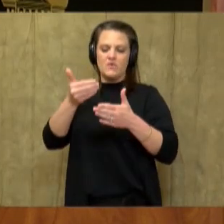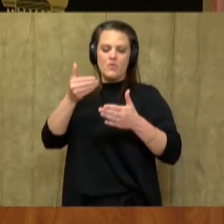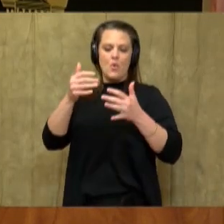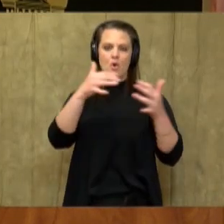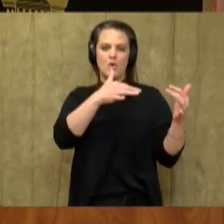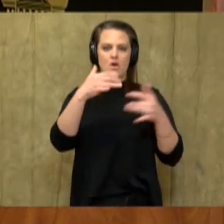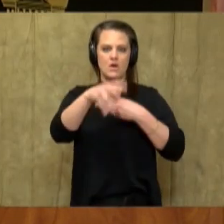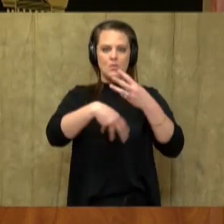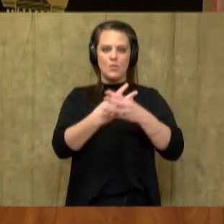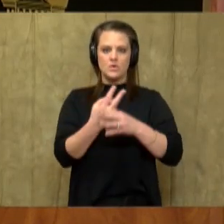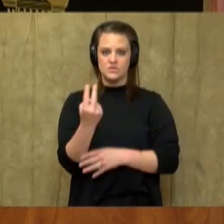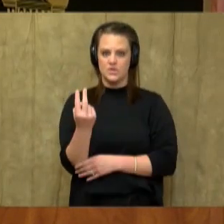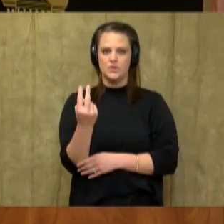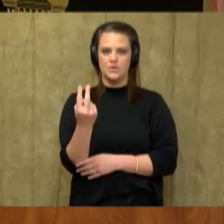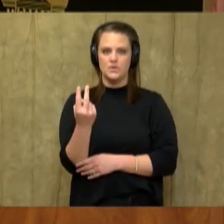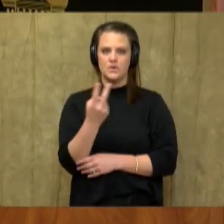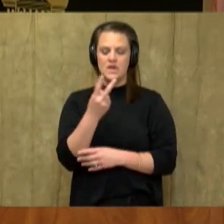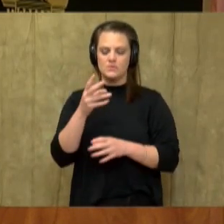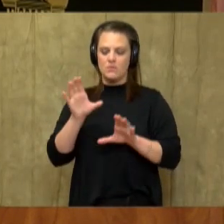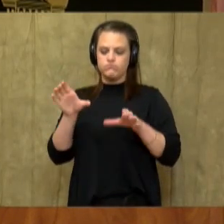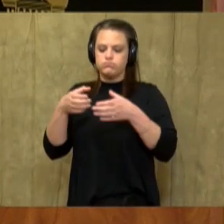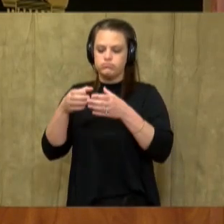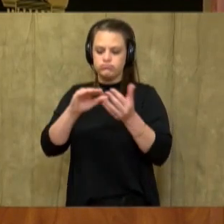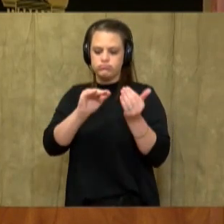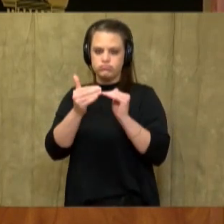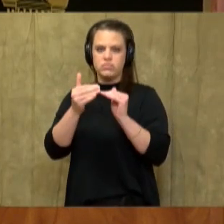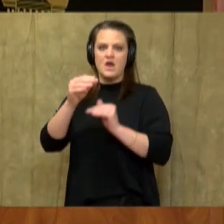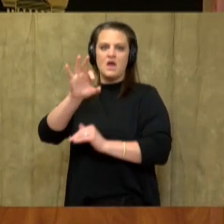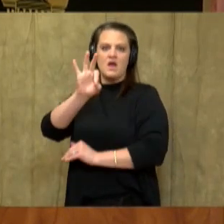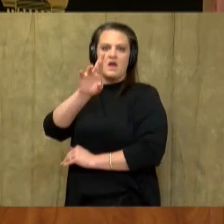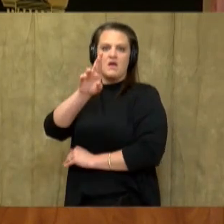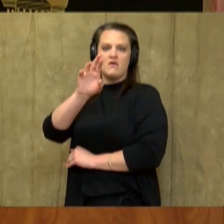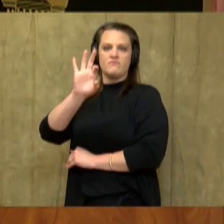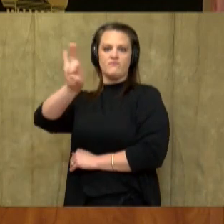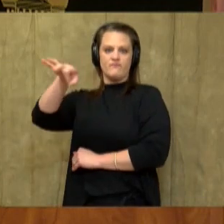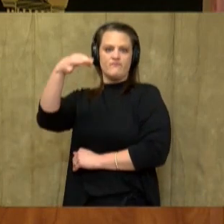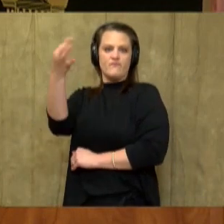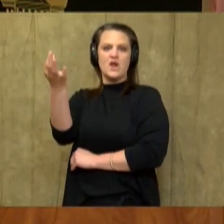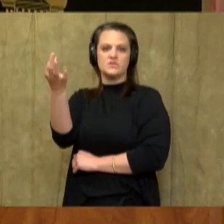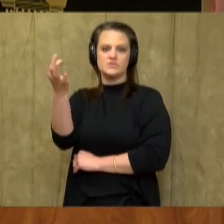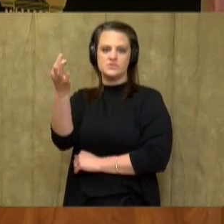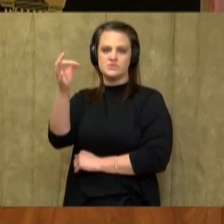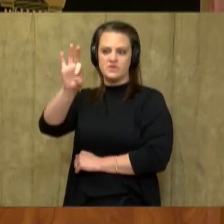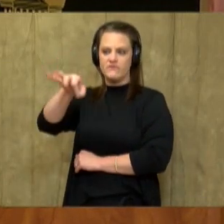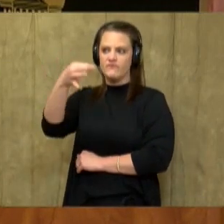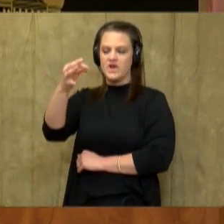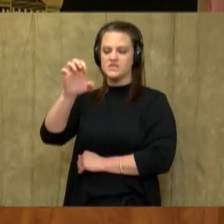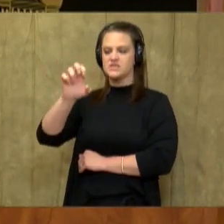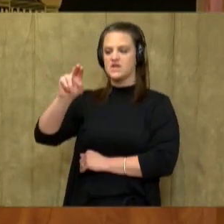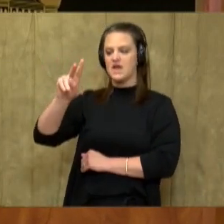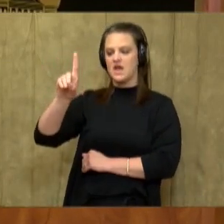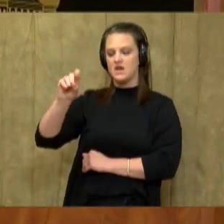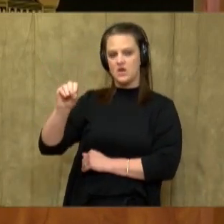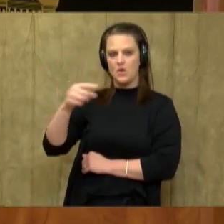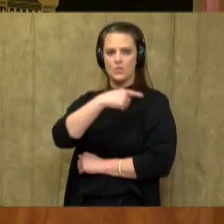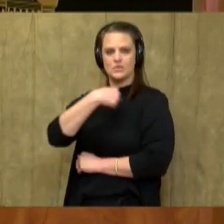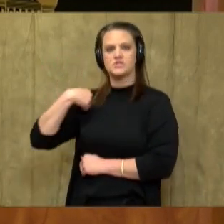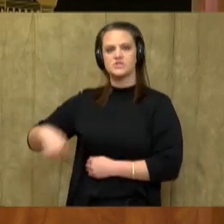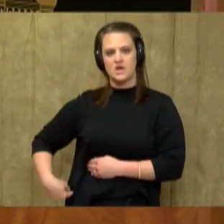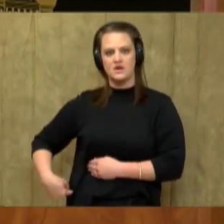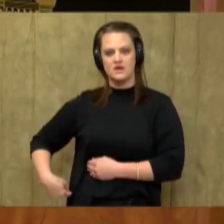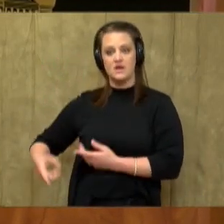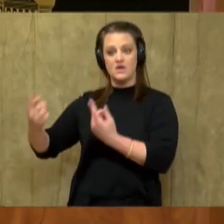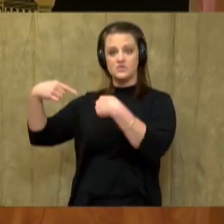was colonized by the French. It's nicknamed French Indochina. And the Japanese during World War